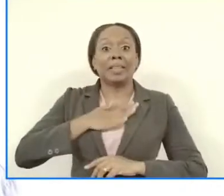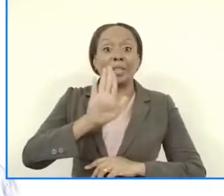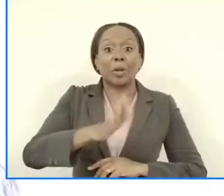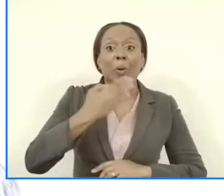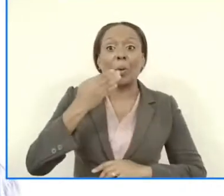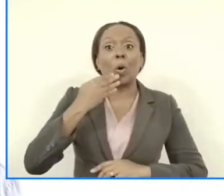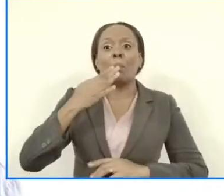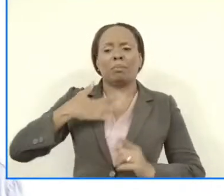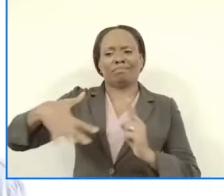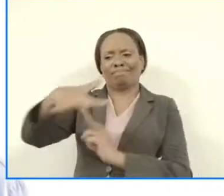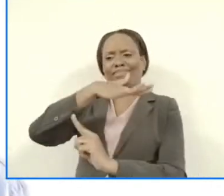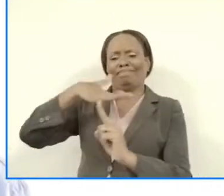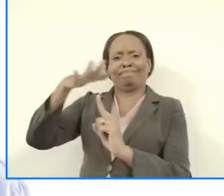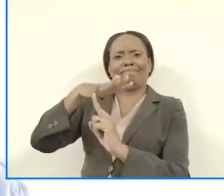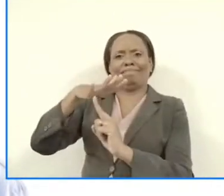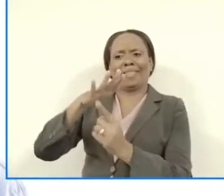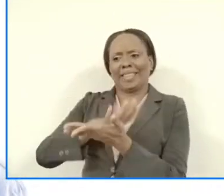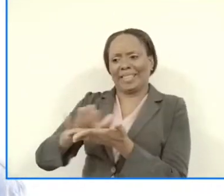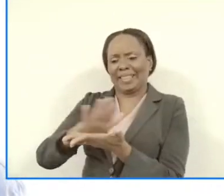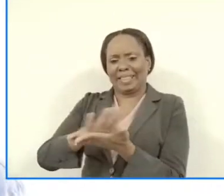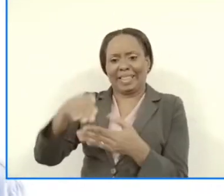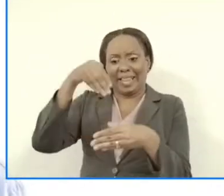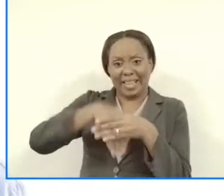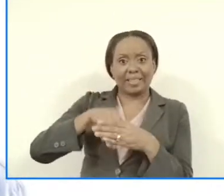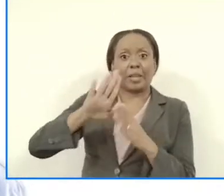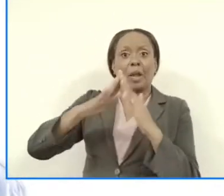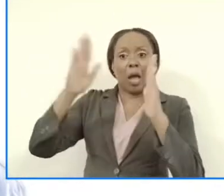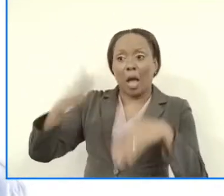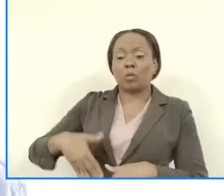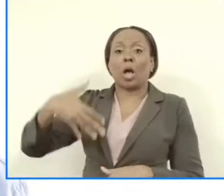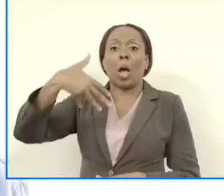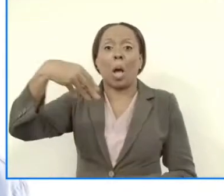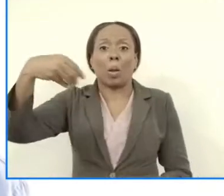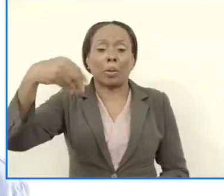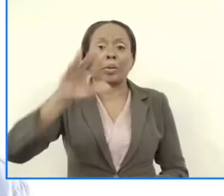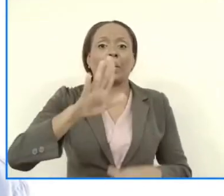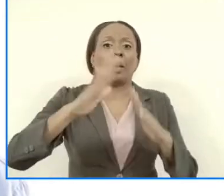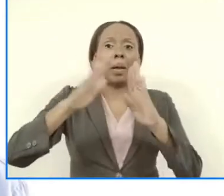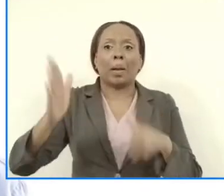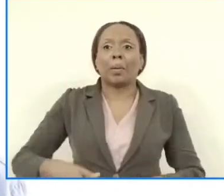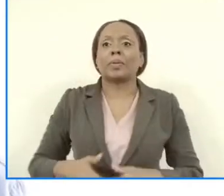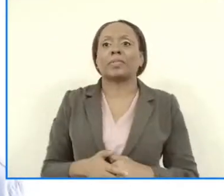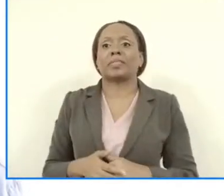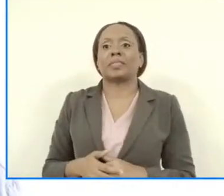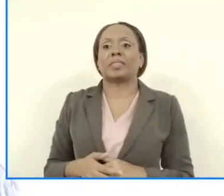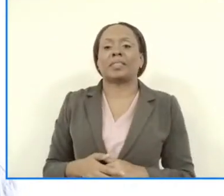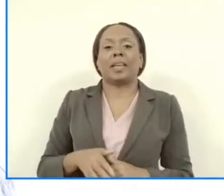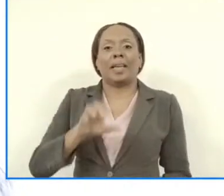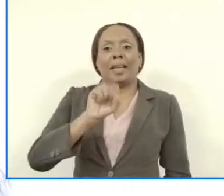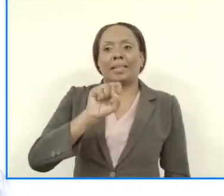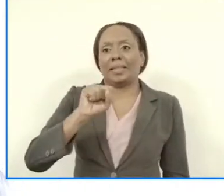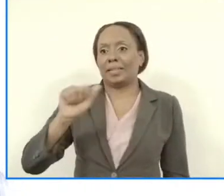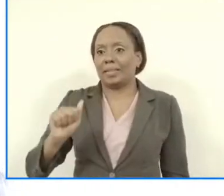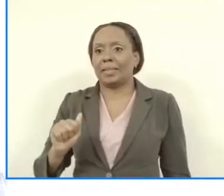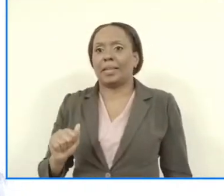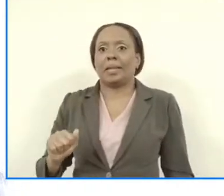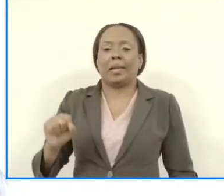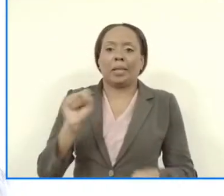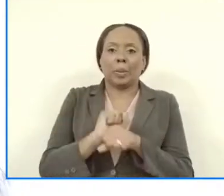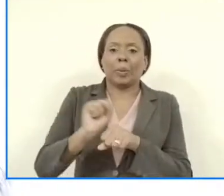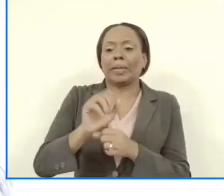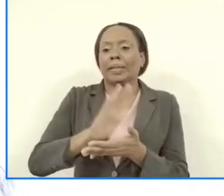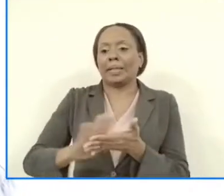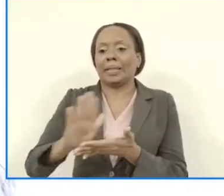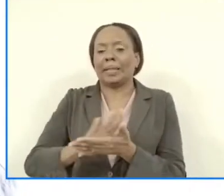in fact, did do that. We asked people, sanitation went out in full force the day to do a garbage collection for pretty much the entire of